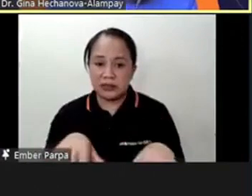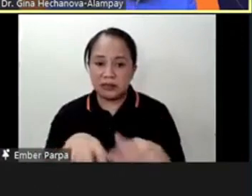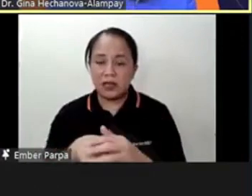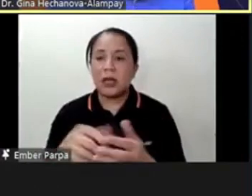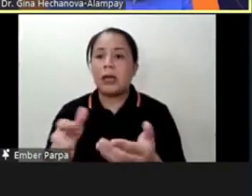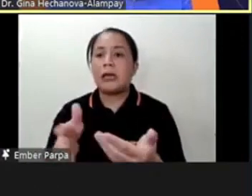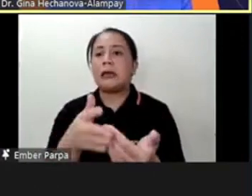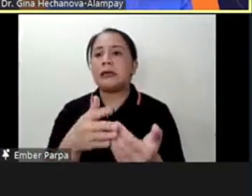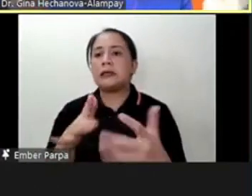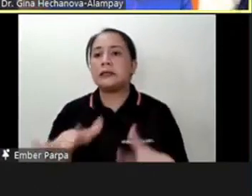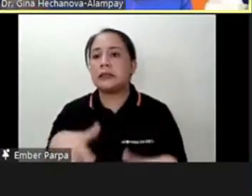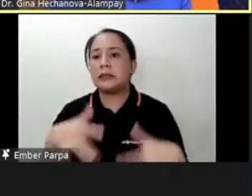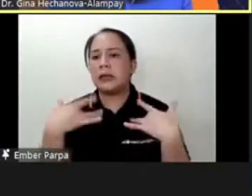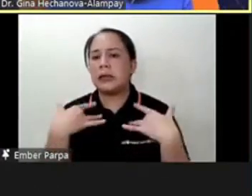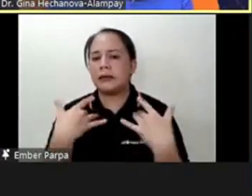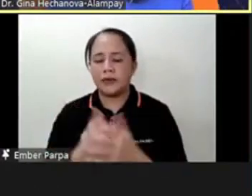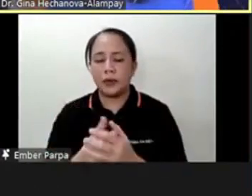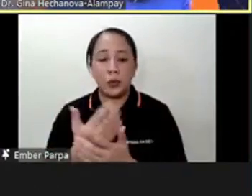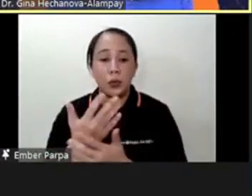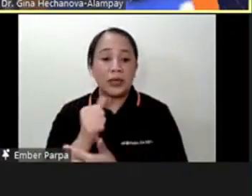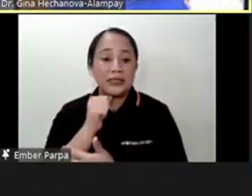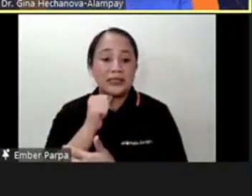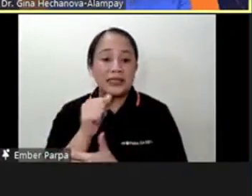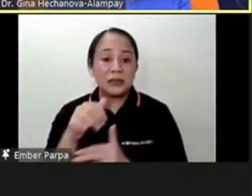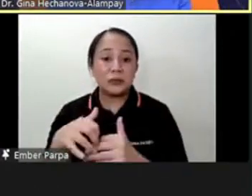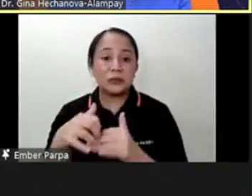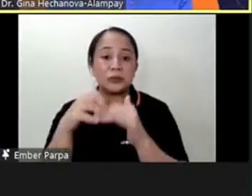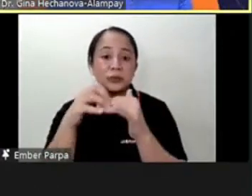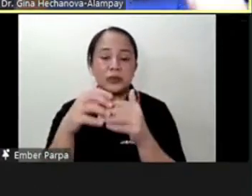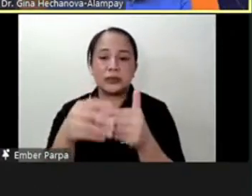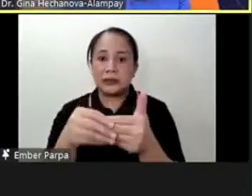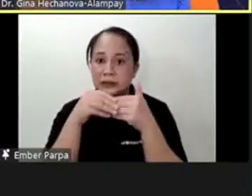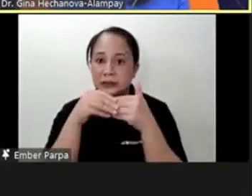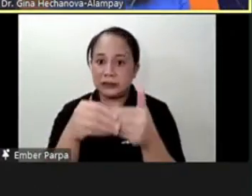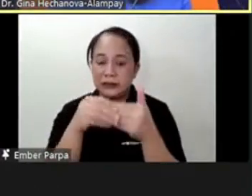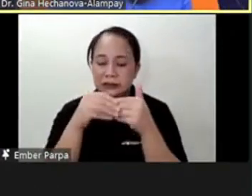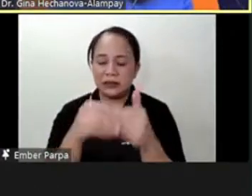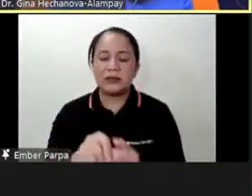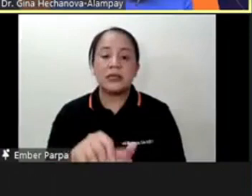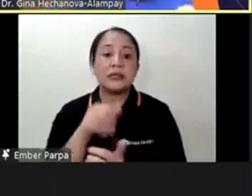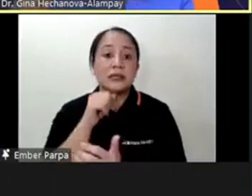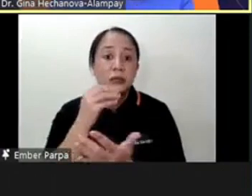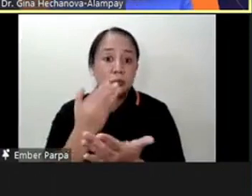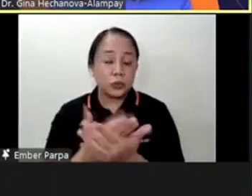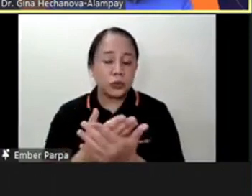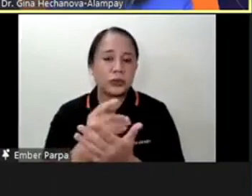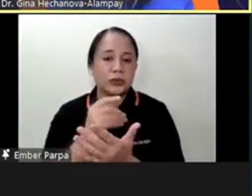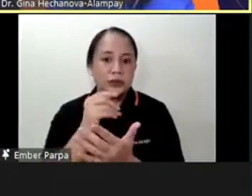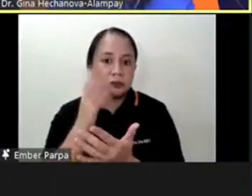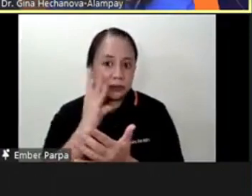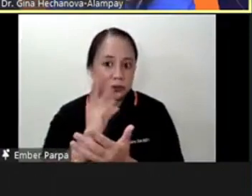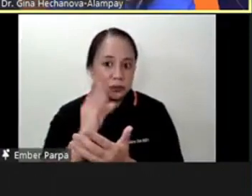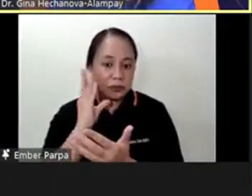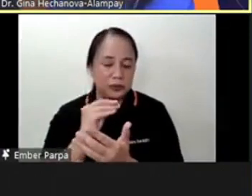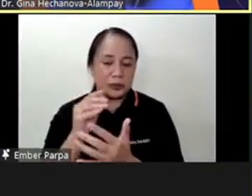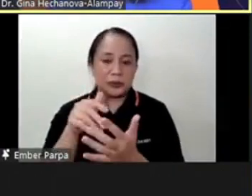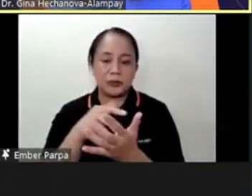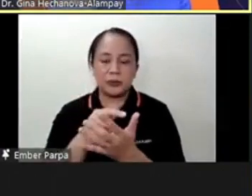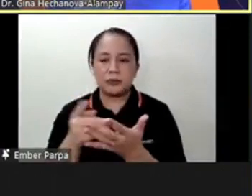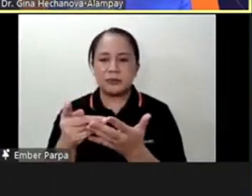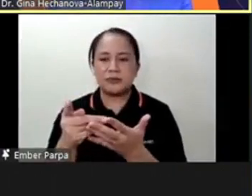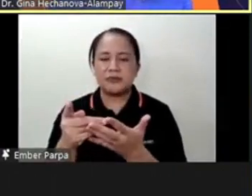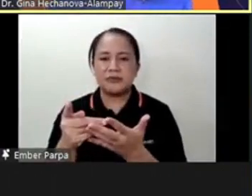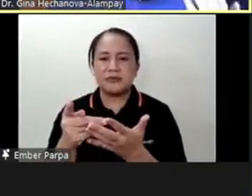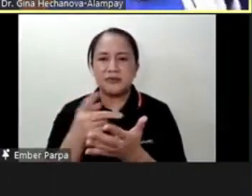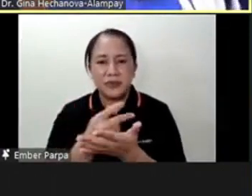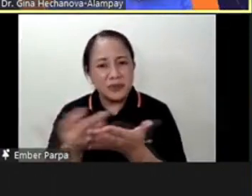life because you're not building their resilience. It's not good for them not to experience failure or hardship because